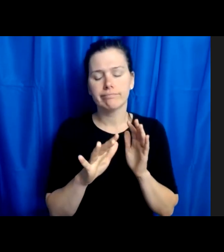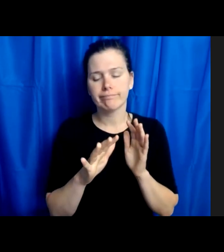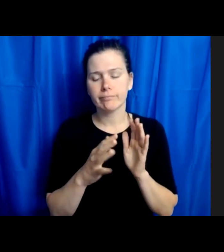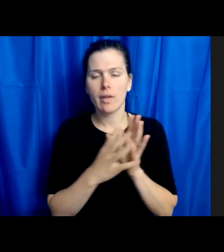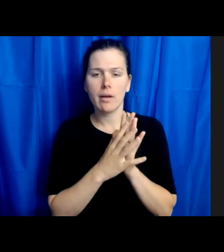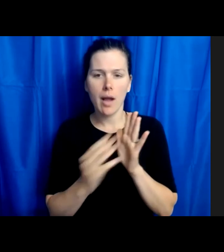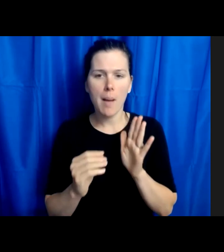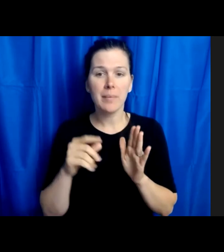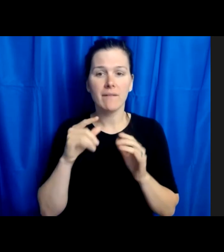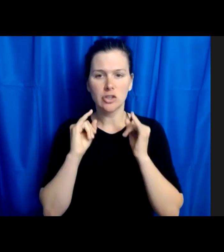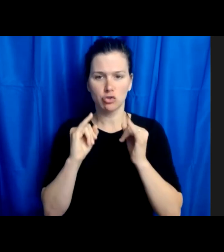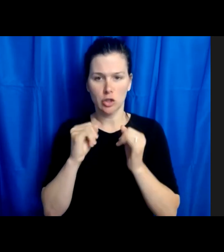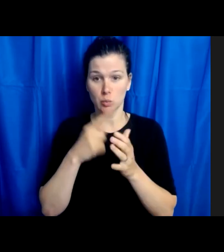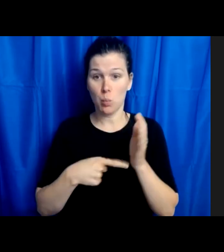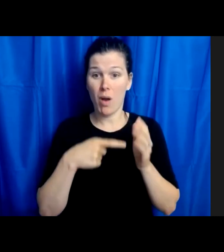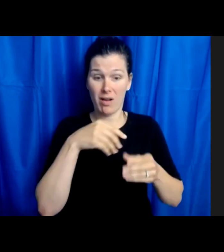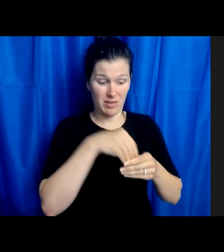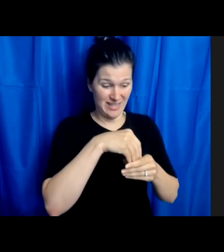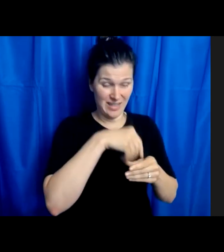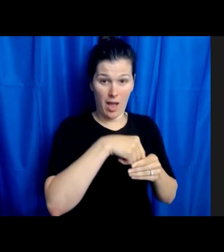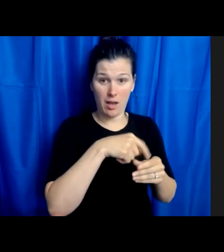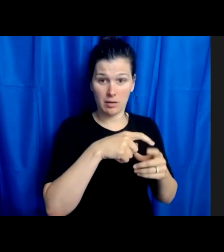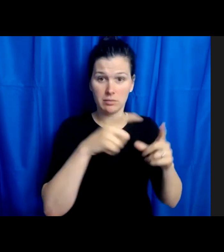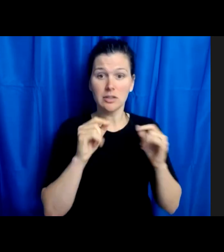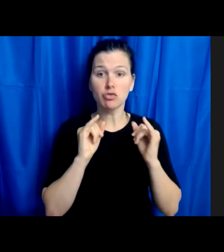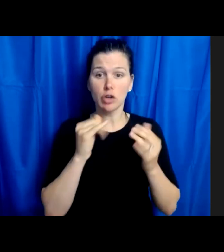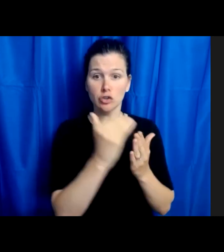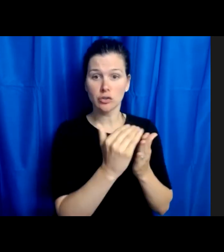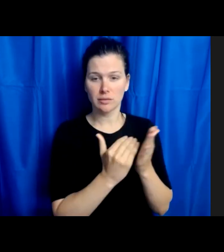instructions inside the packet. It's a one-stop shop for you.